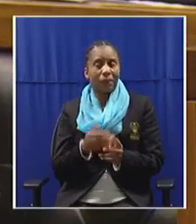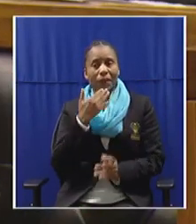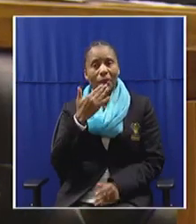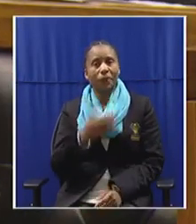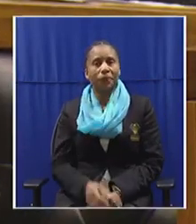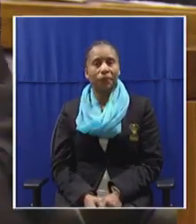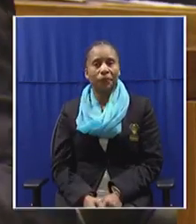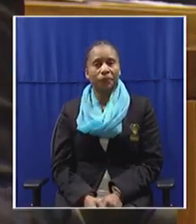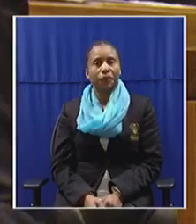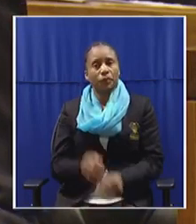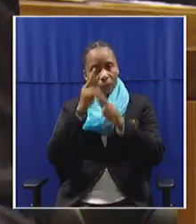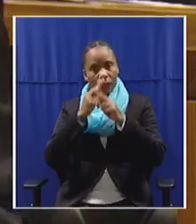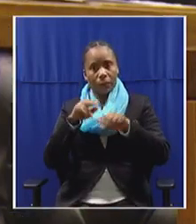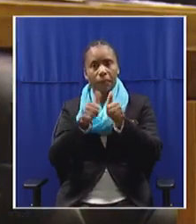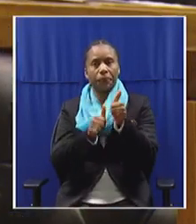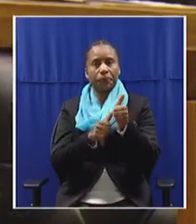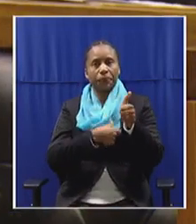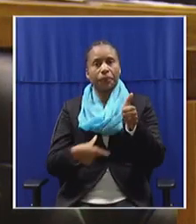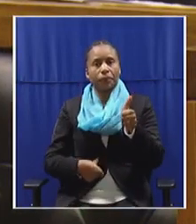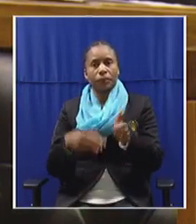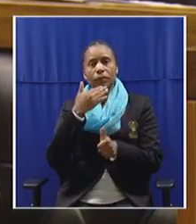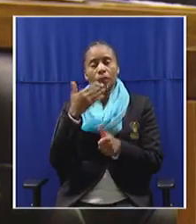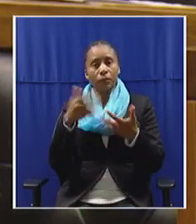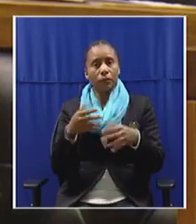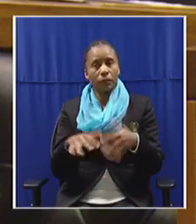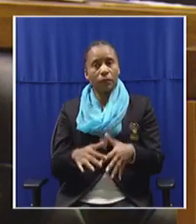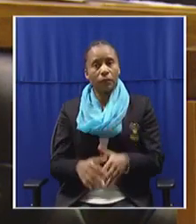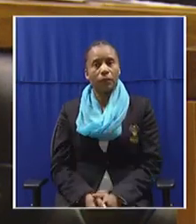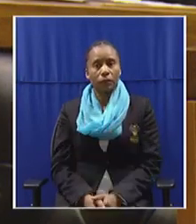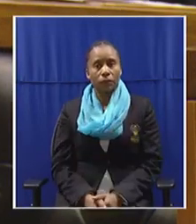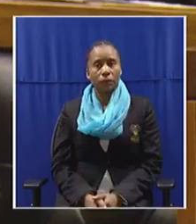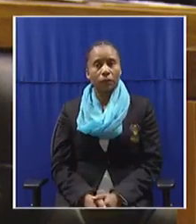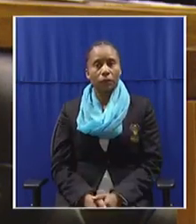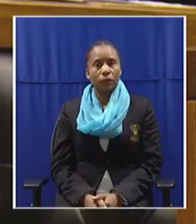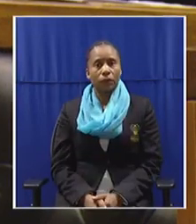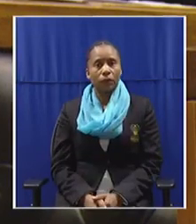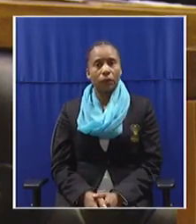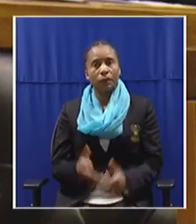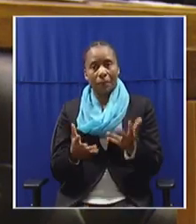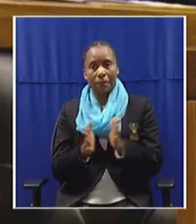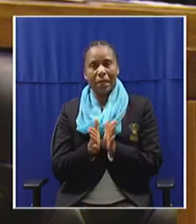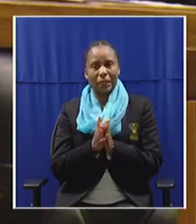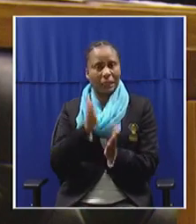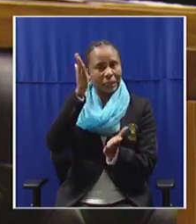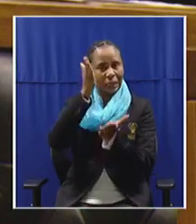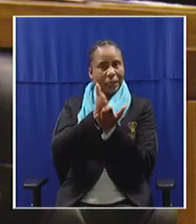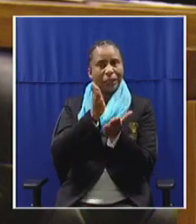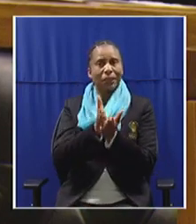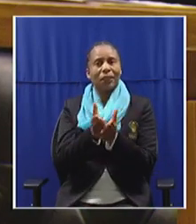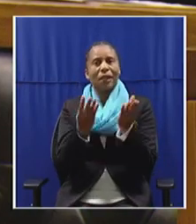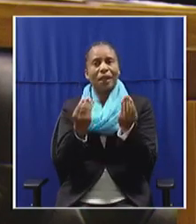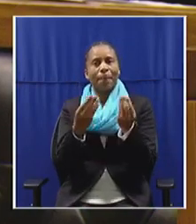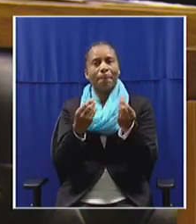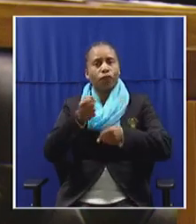The Honorable the Deputy President. Thank you very much. I might not be precise in terms of the number of